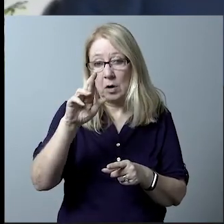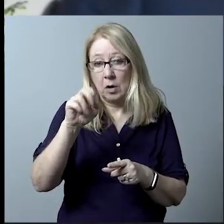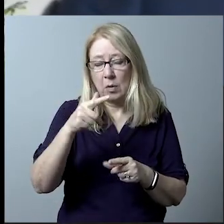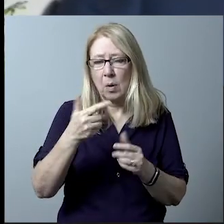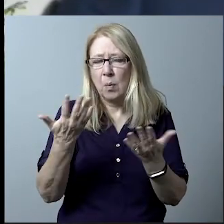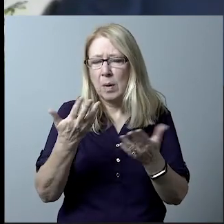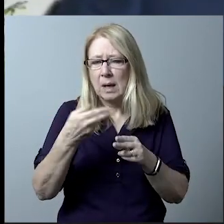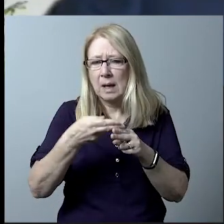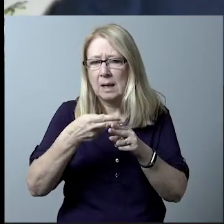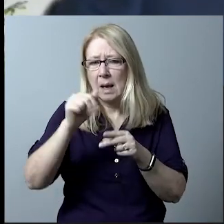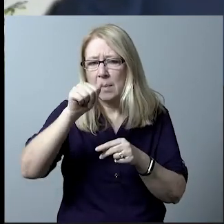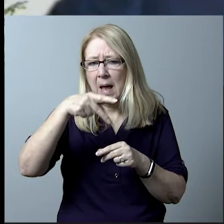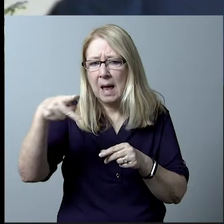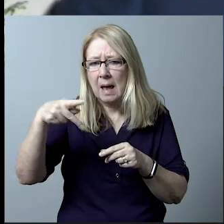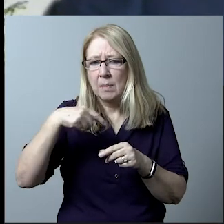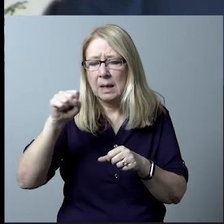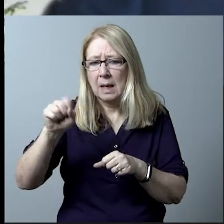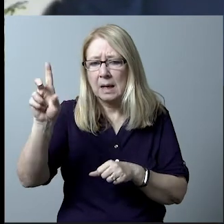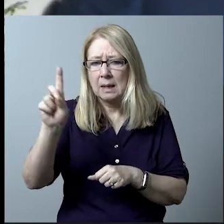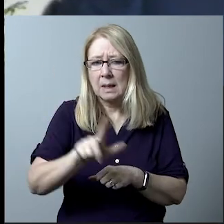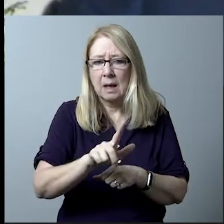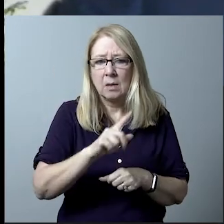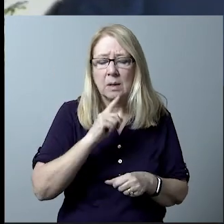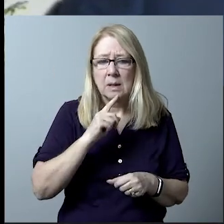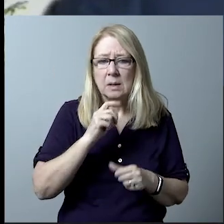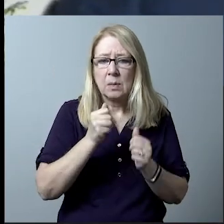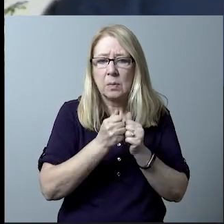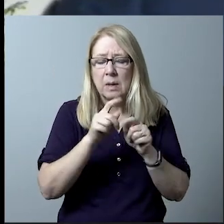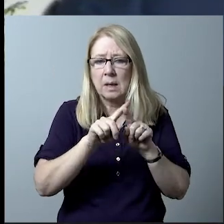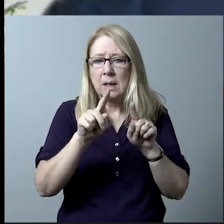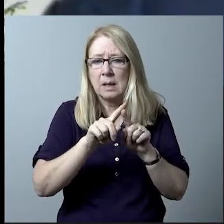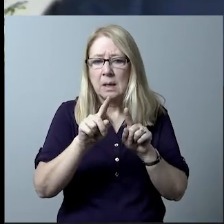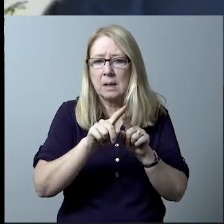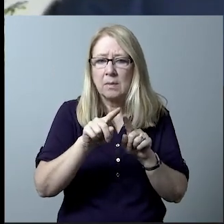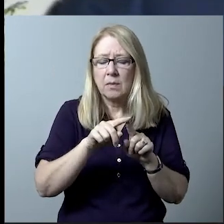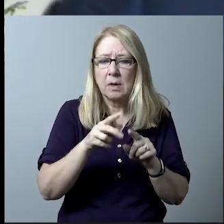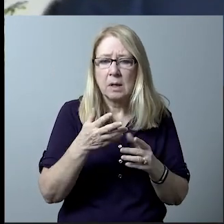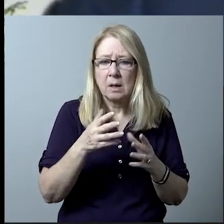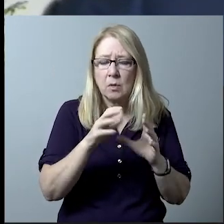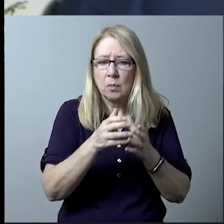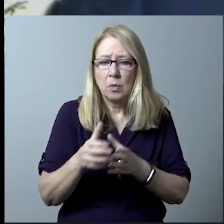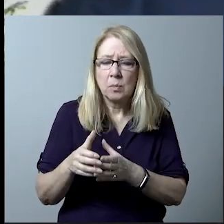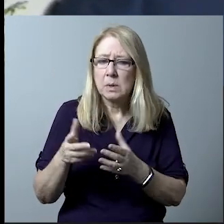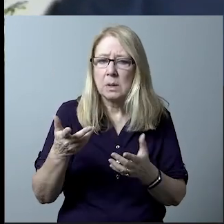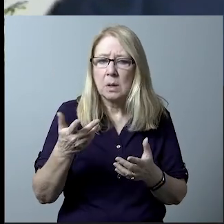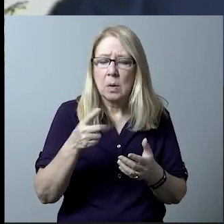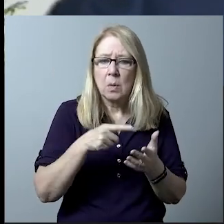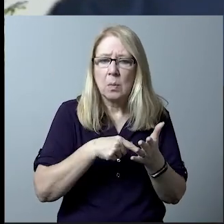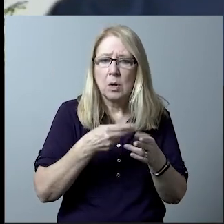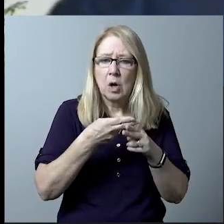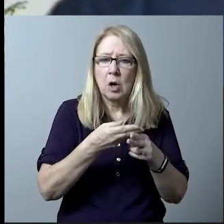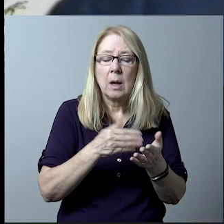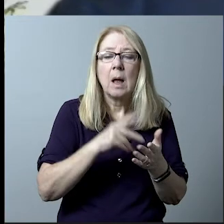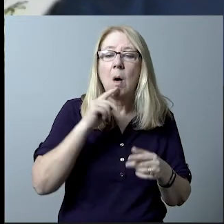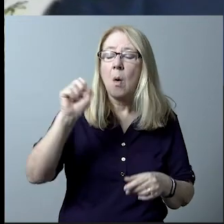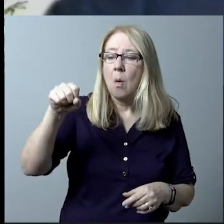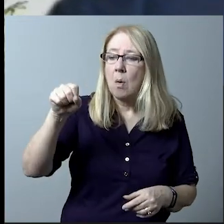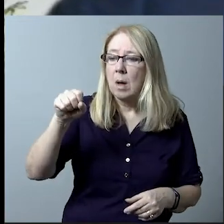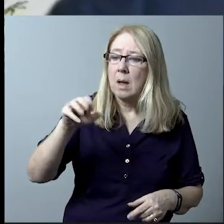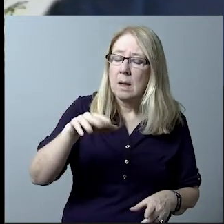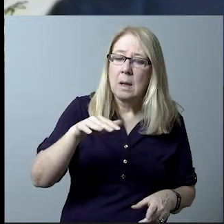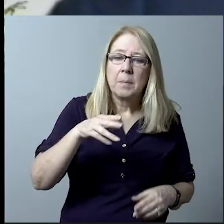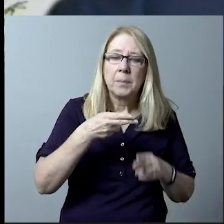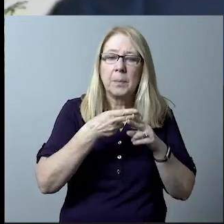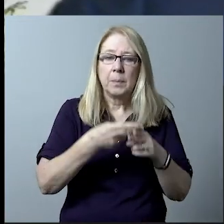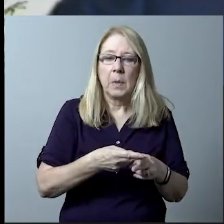they're asking, what is the app that we can download to our phones again? So the campus app with the different personas, to remind us the name of that, if they go search